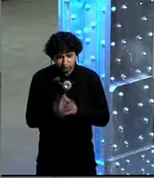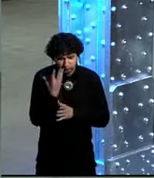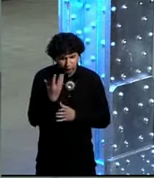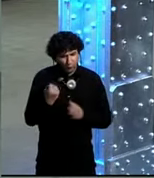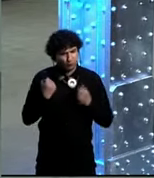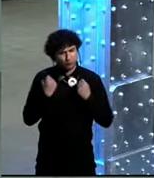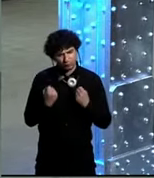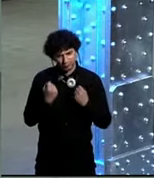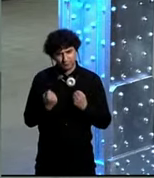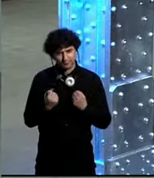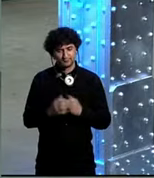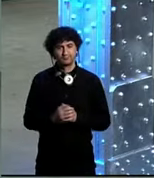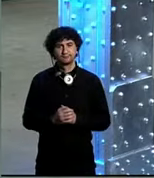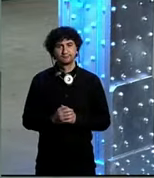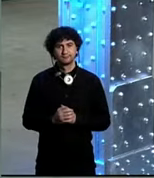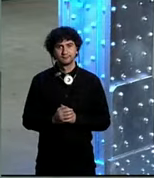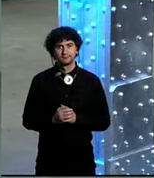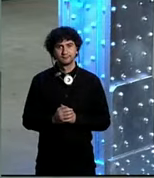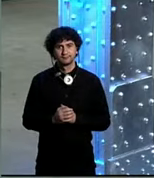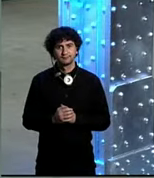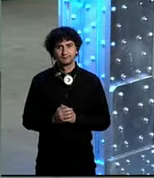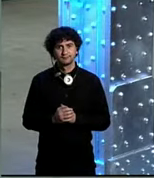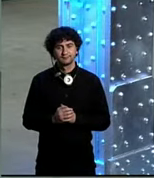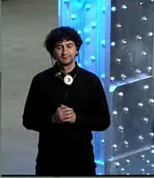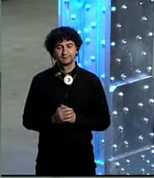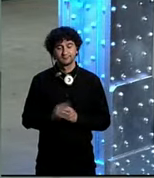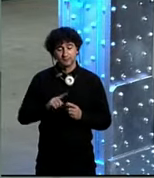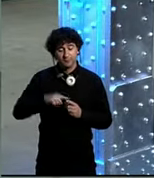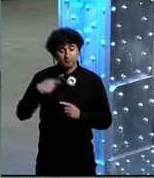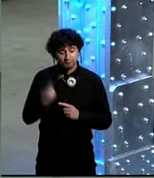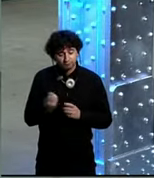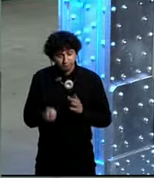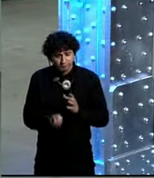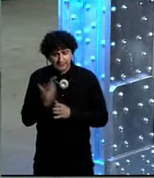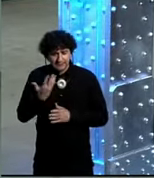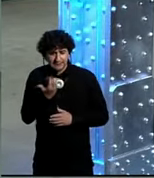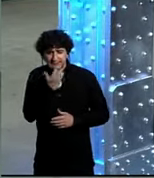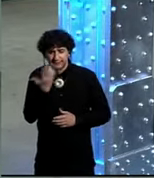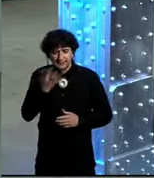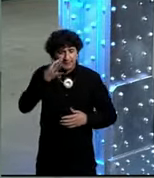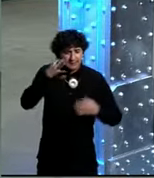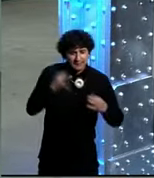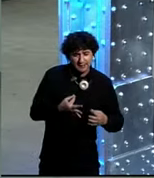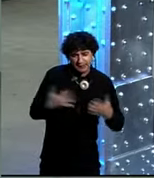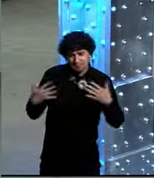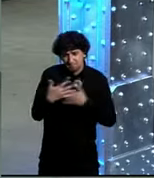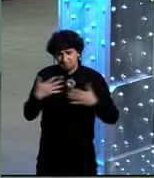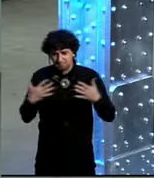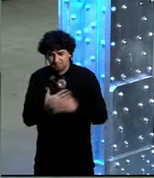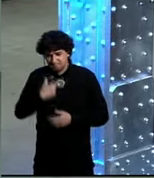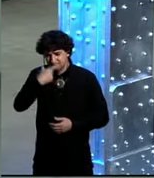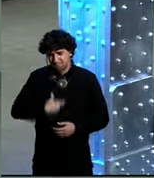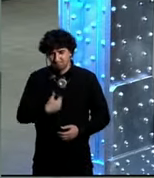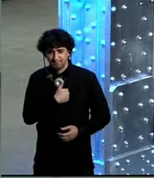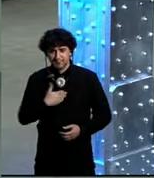characters. We were like semi-us and semi-characters. So it was a bit of a... getting up in the morning meant that you had to